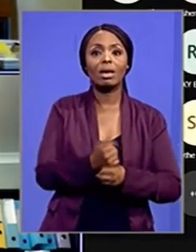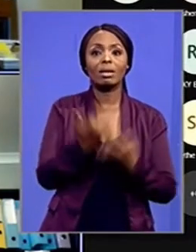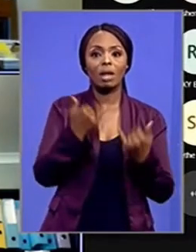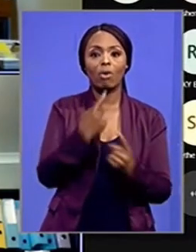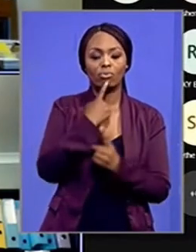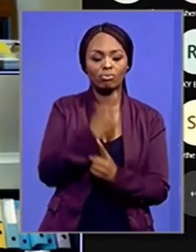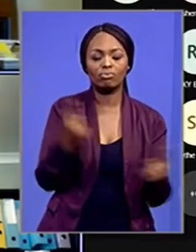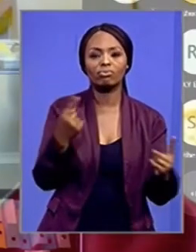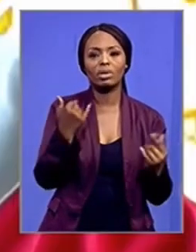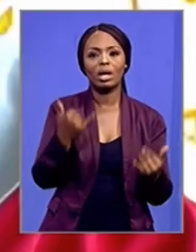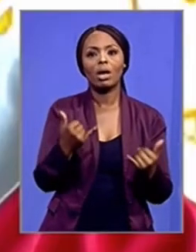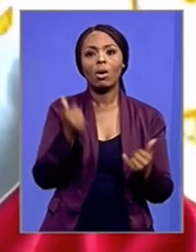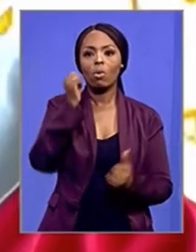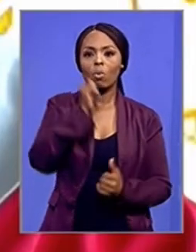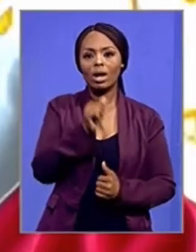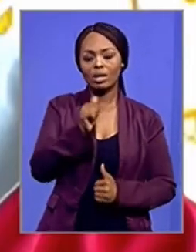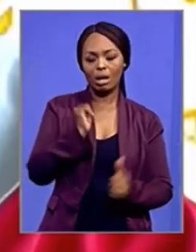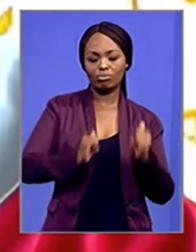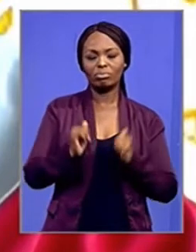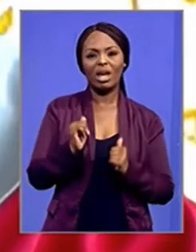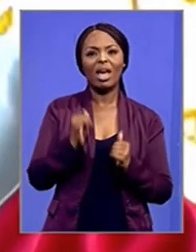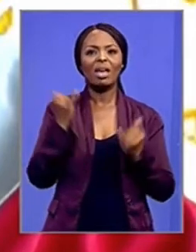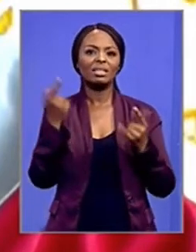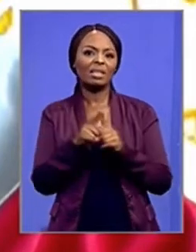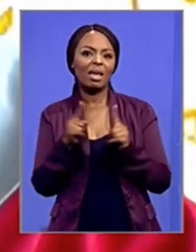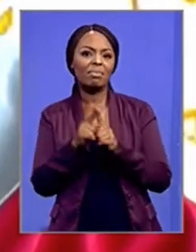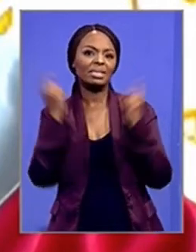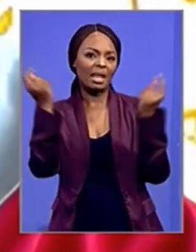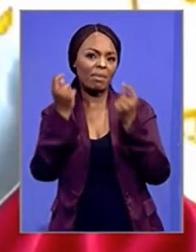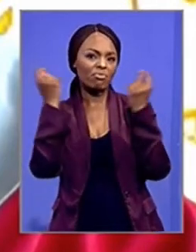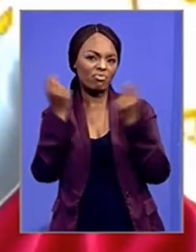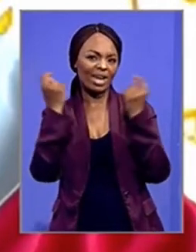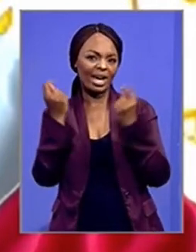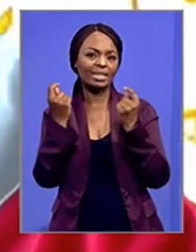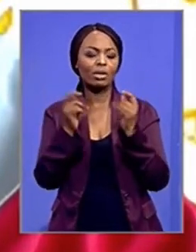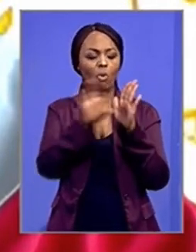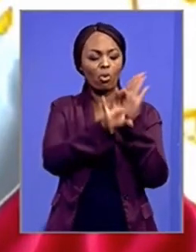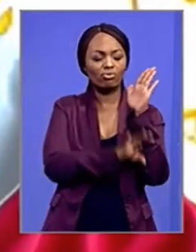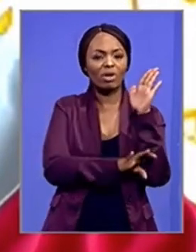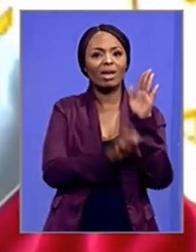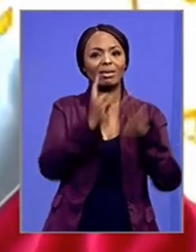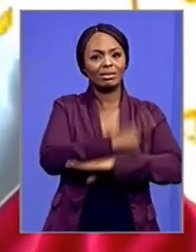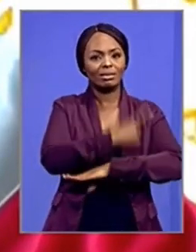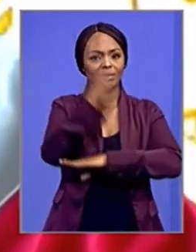ho ketekwang merero ya tshebeletso tsa toka e hlakisa tshebetso ya lefapha la toka ka ho phethahala.